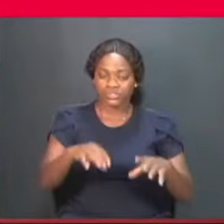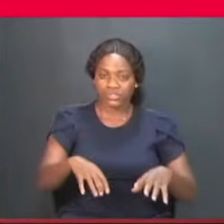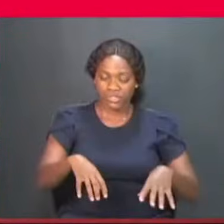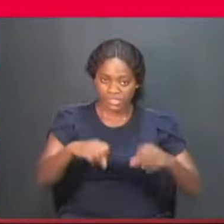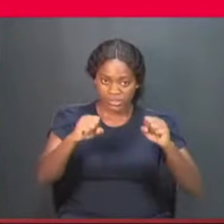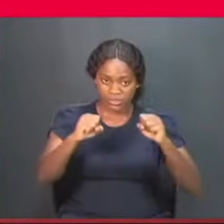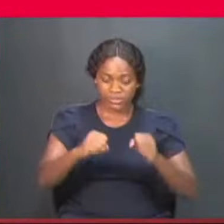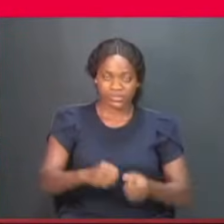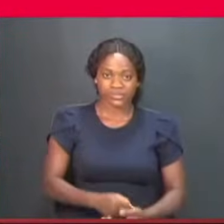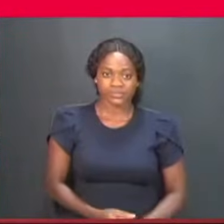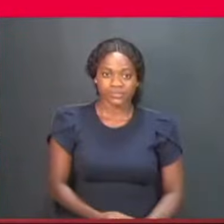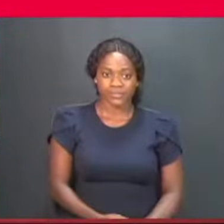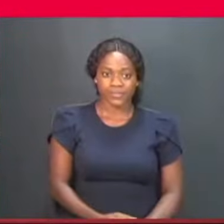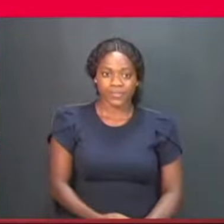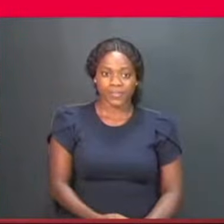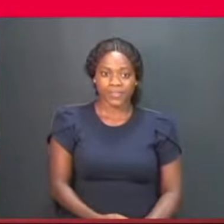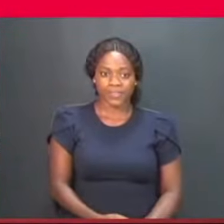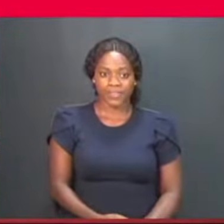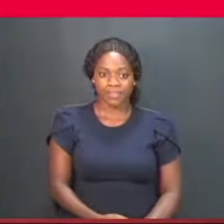adopted.